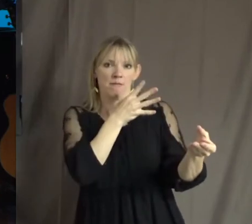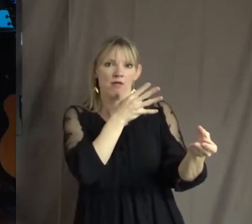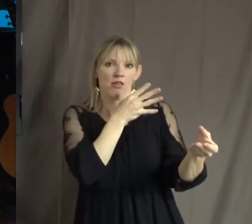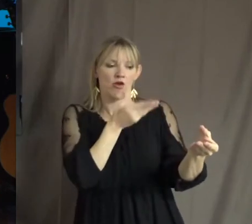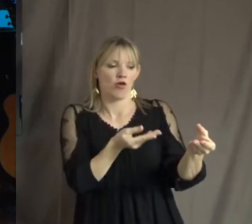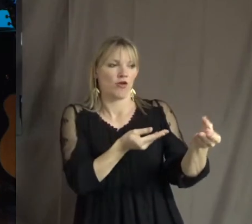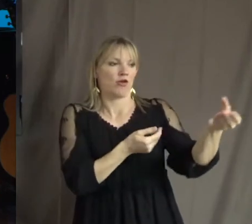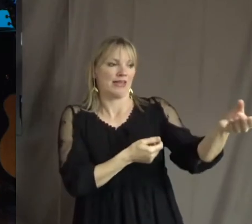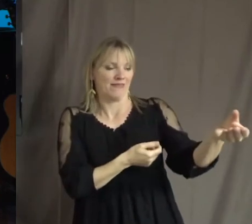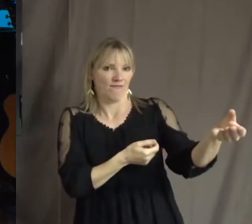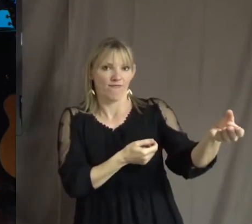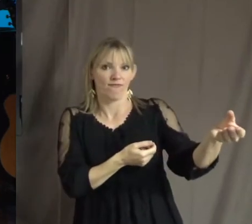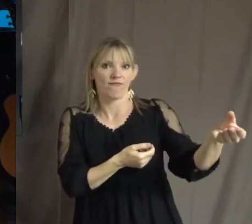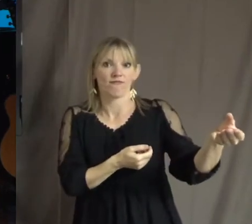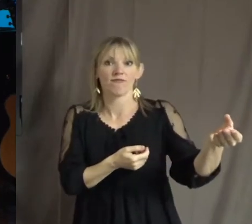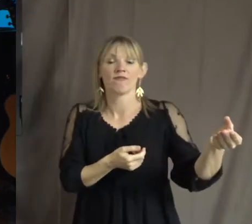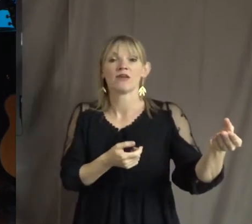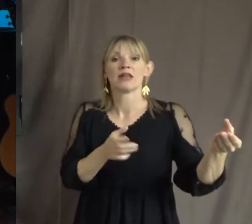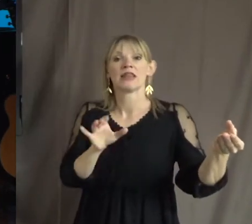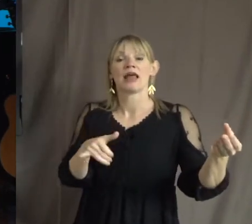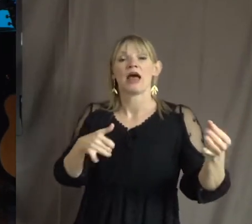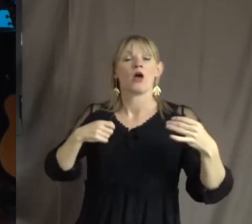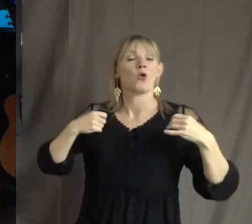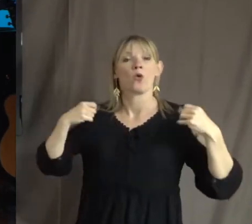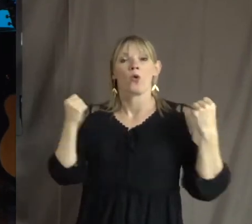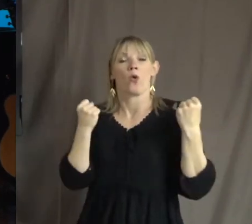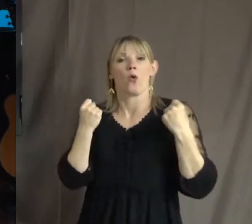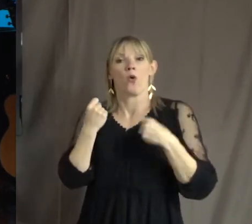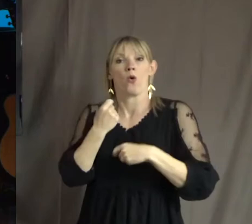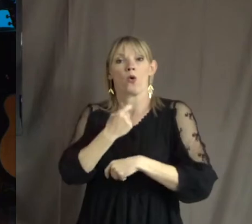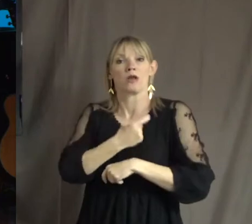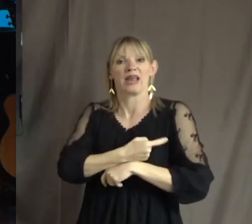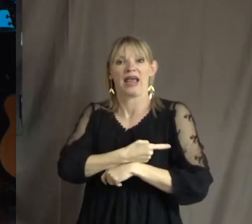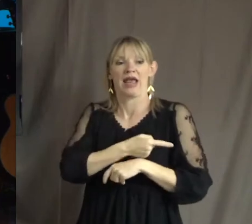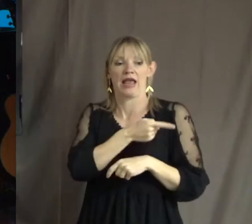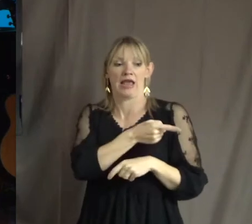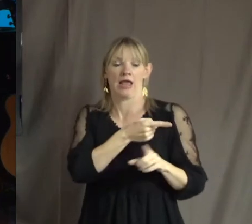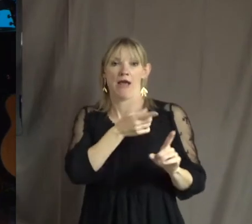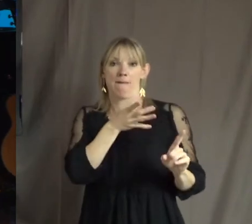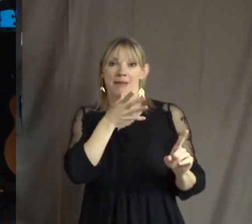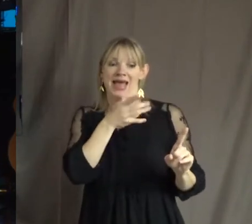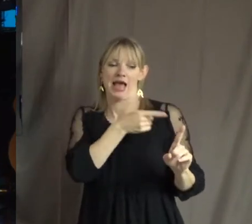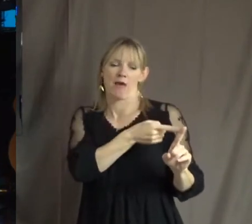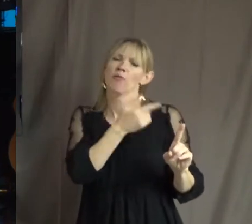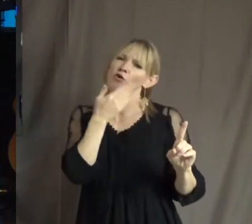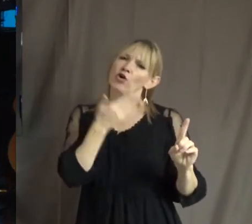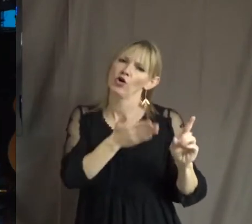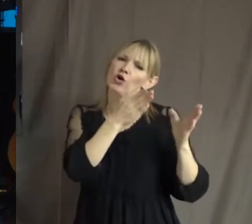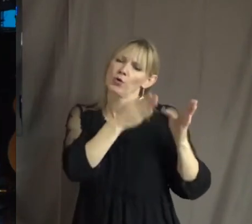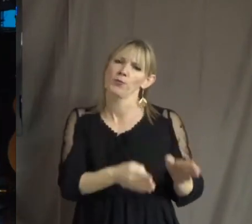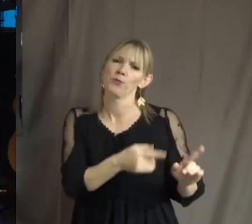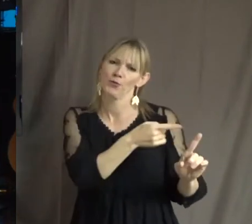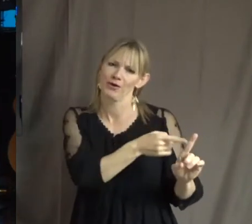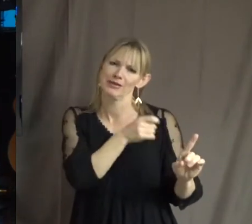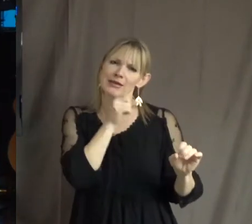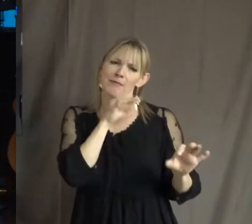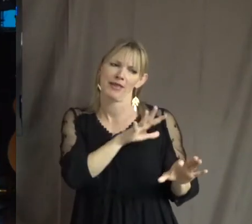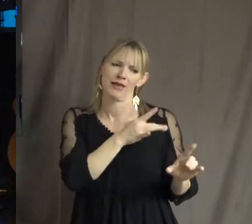And from that cold, cold day, my mom, such a good person she was, bless her